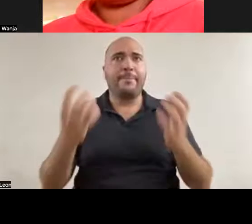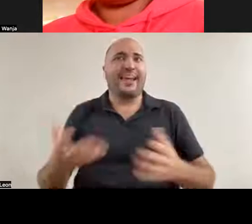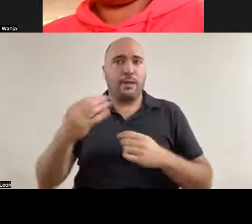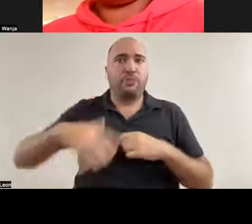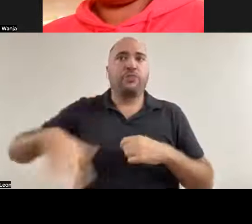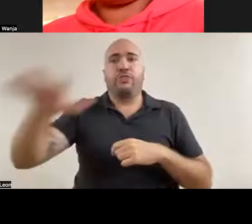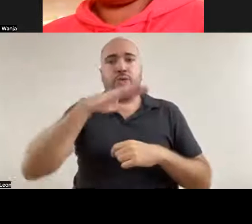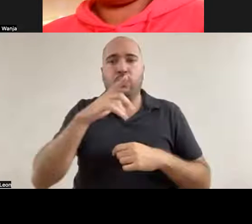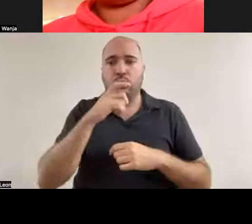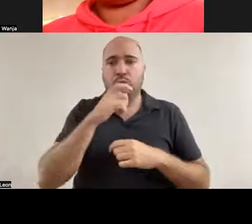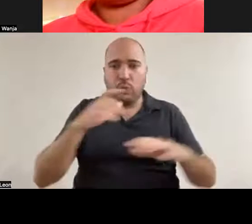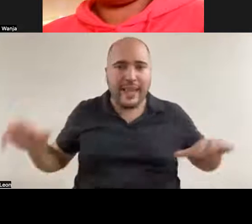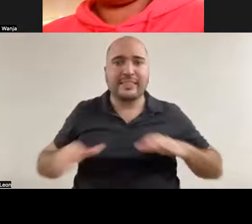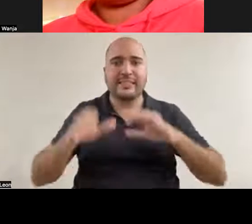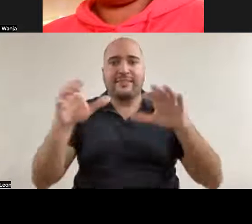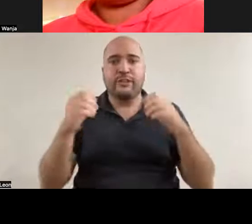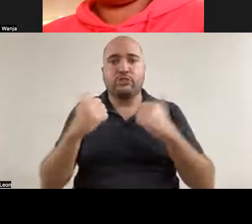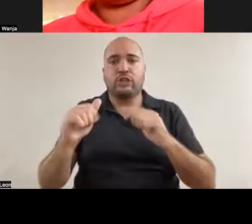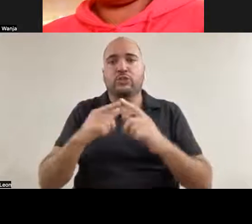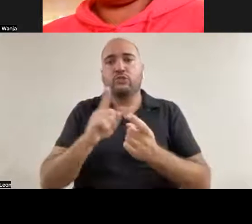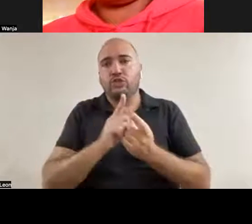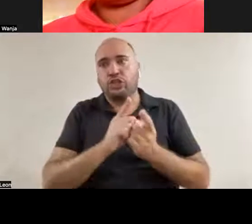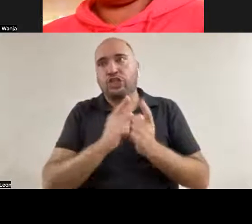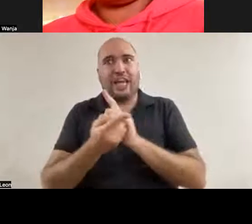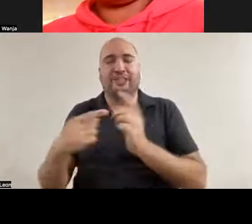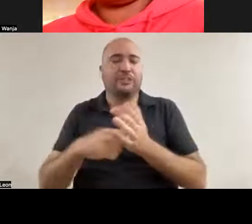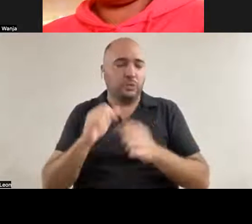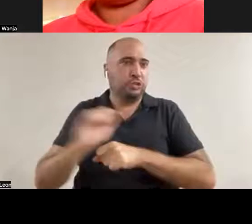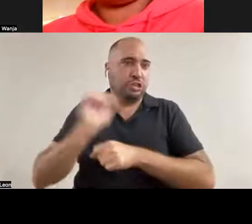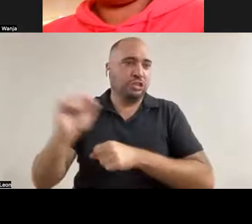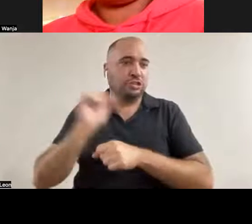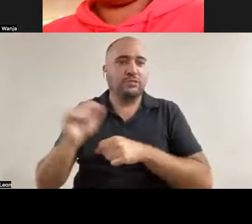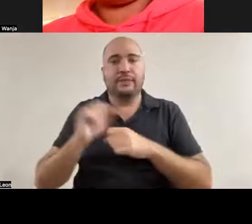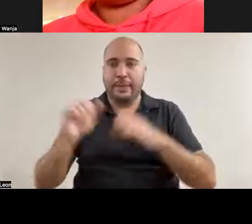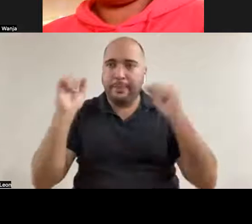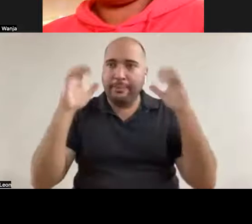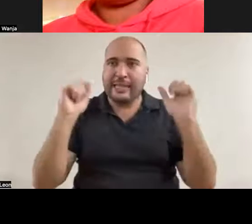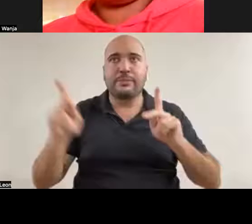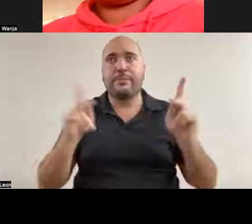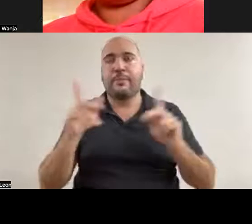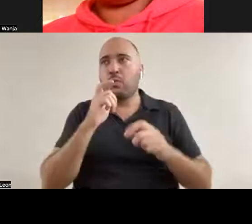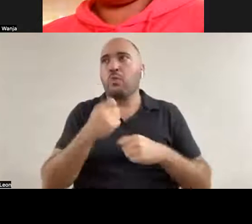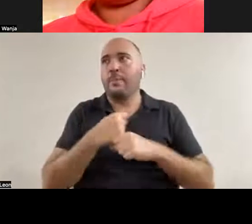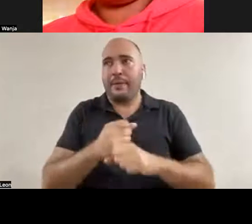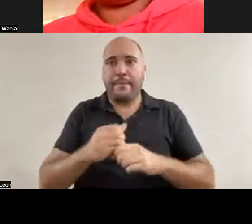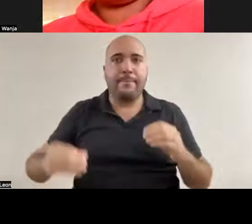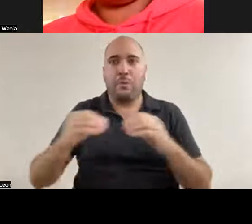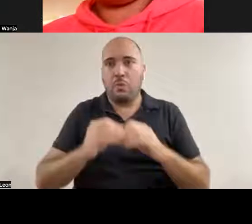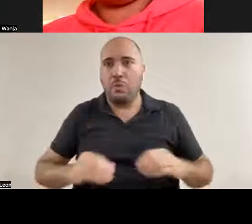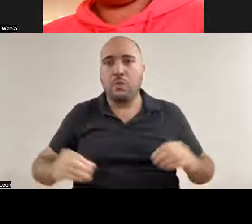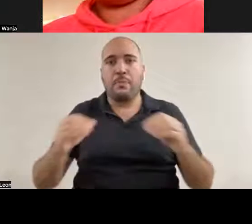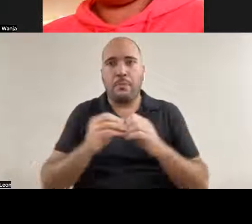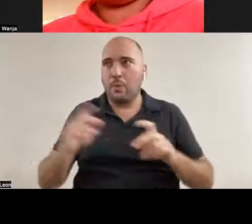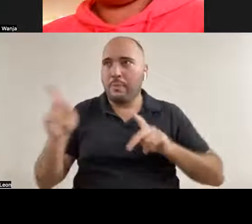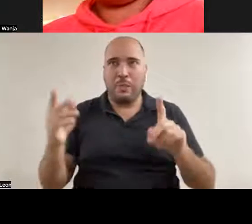who are actively trying to change this. Amazing people who are making more and more people